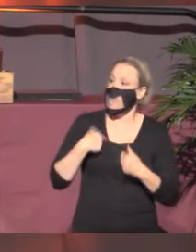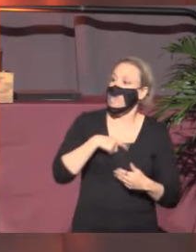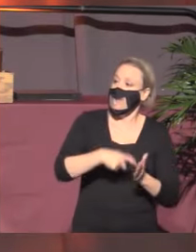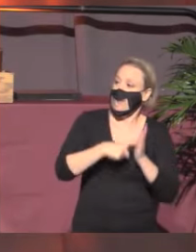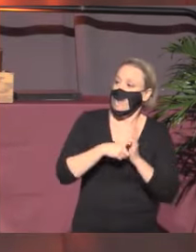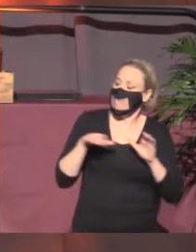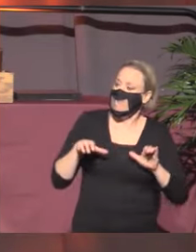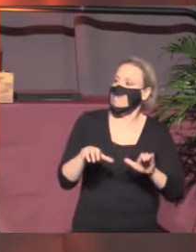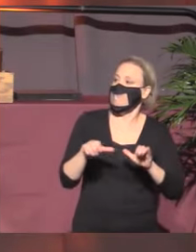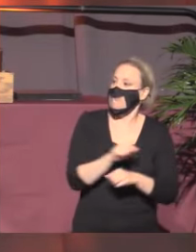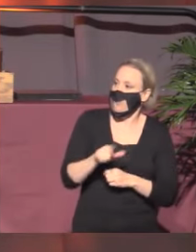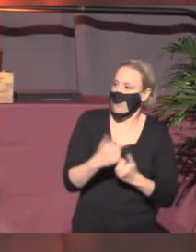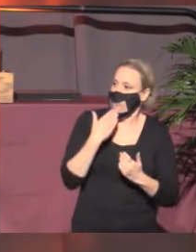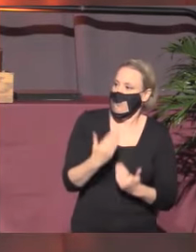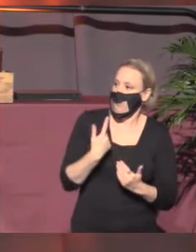can.